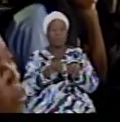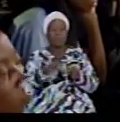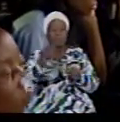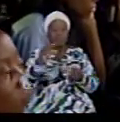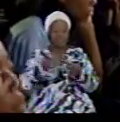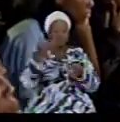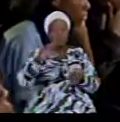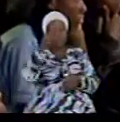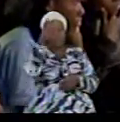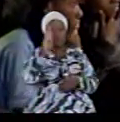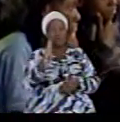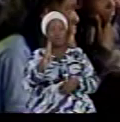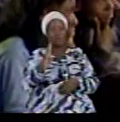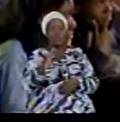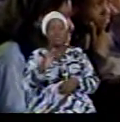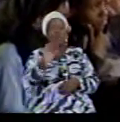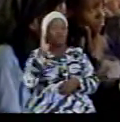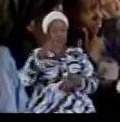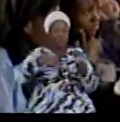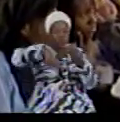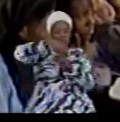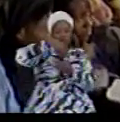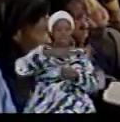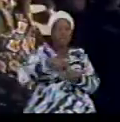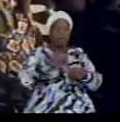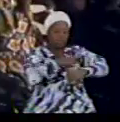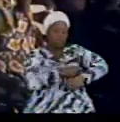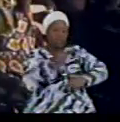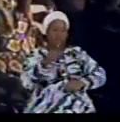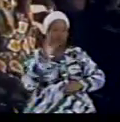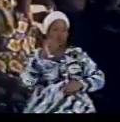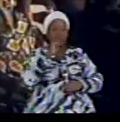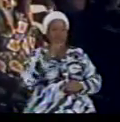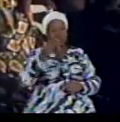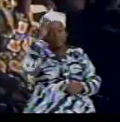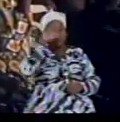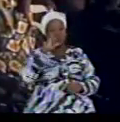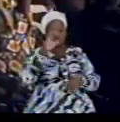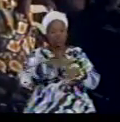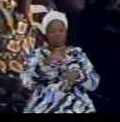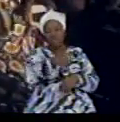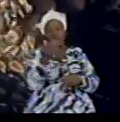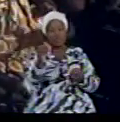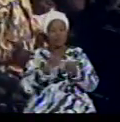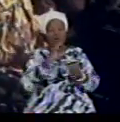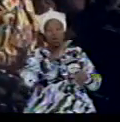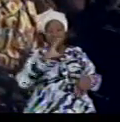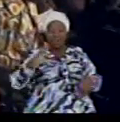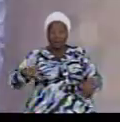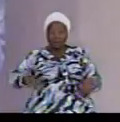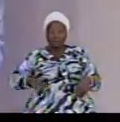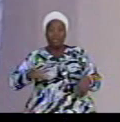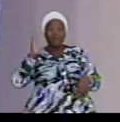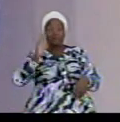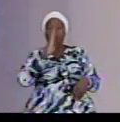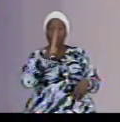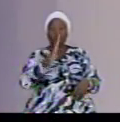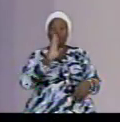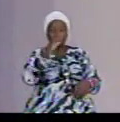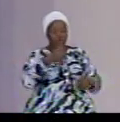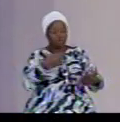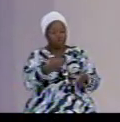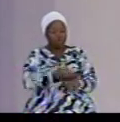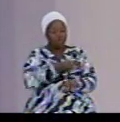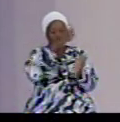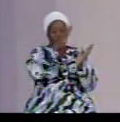Spirit of God will surround you and protect you. He will not touch you anymore. Christ will be your